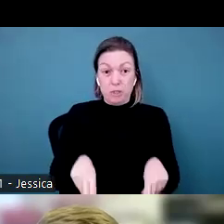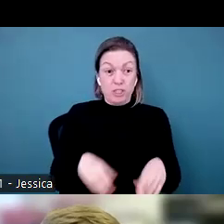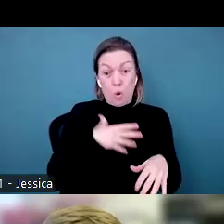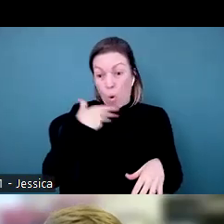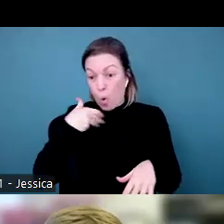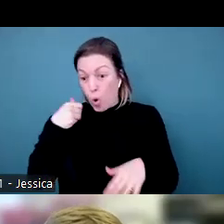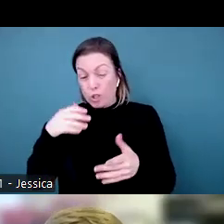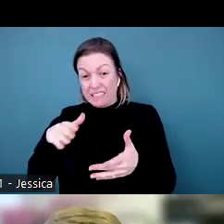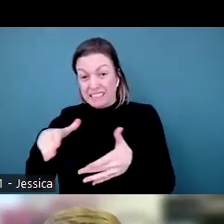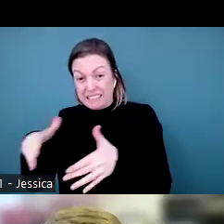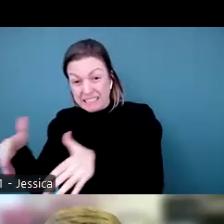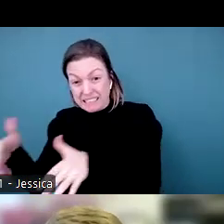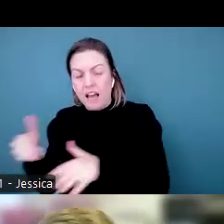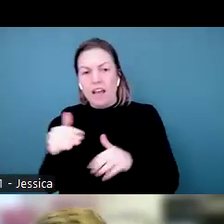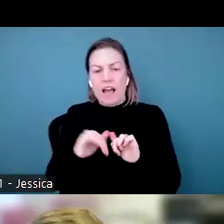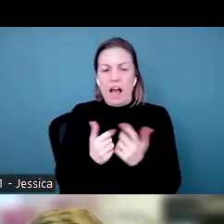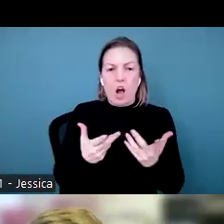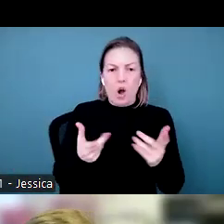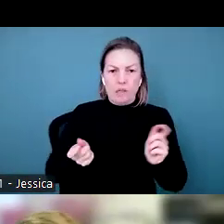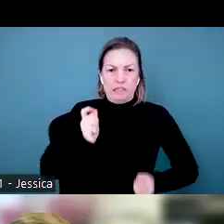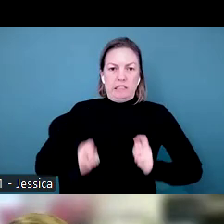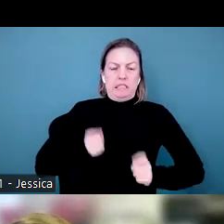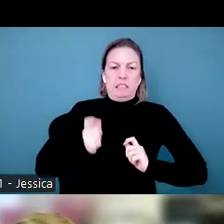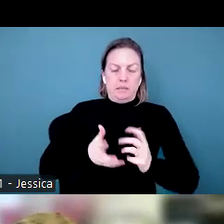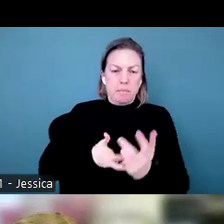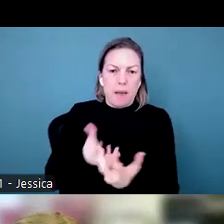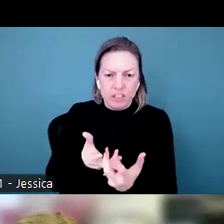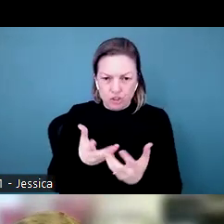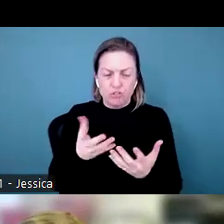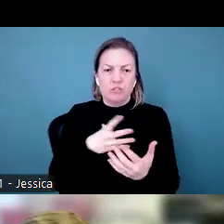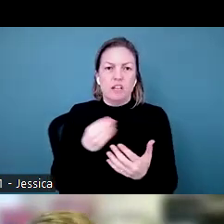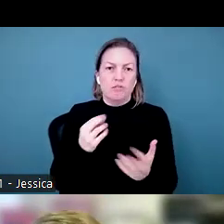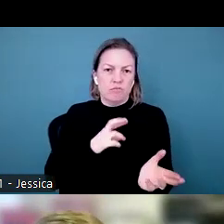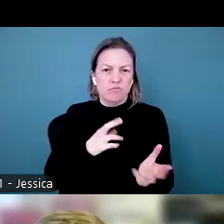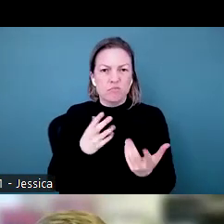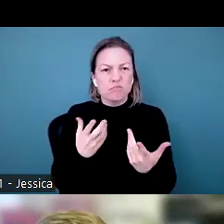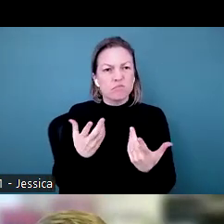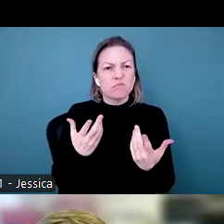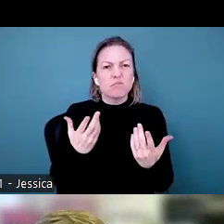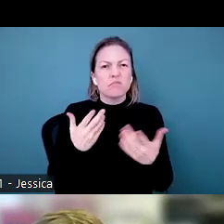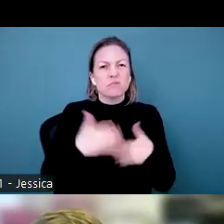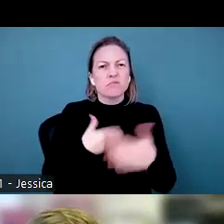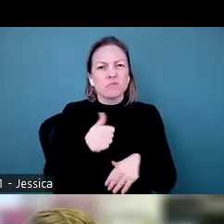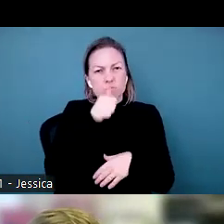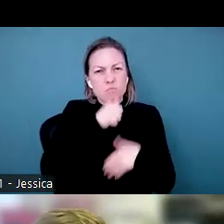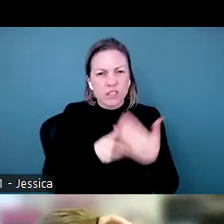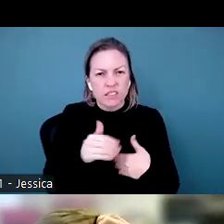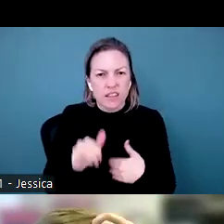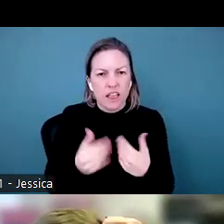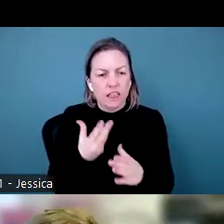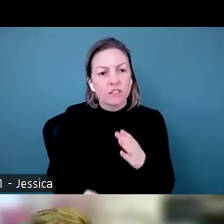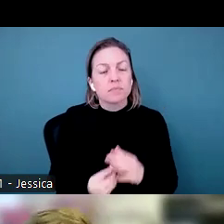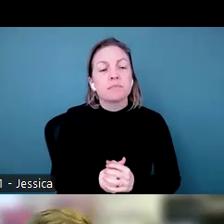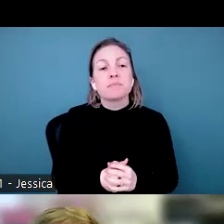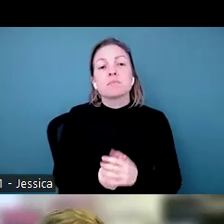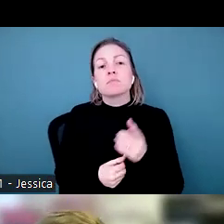caregivers and how to try to navigate that with help and support. Next slide. The initial feedback